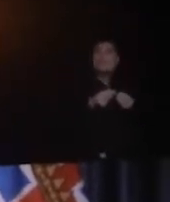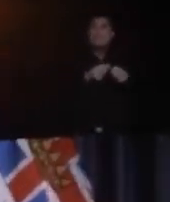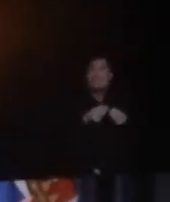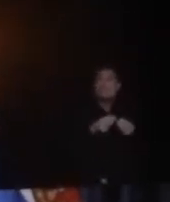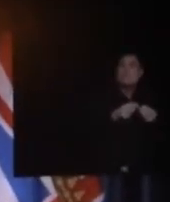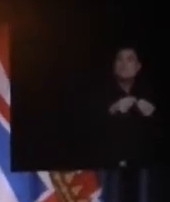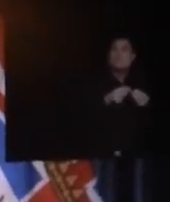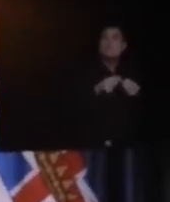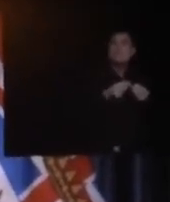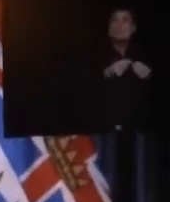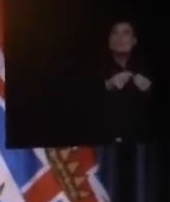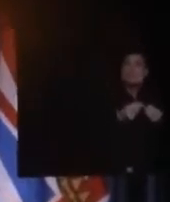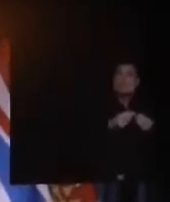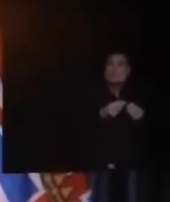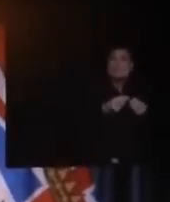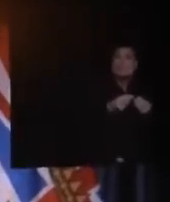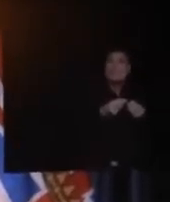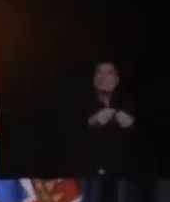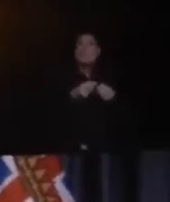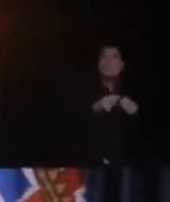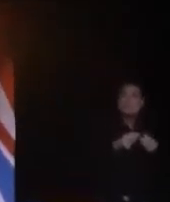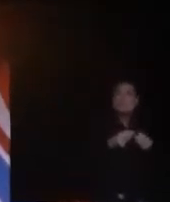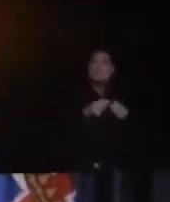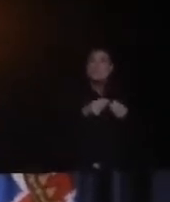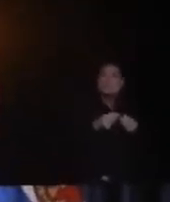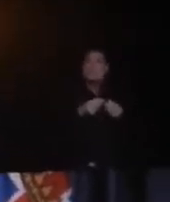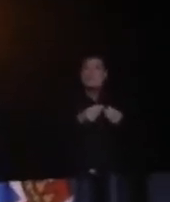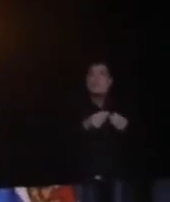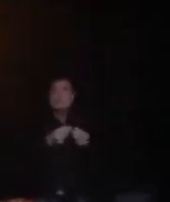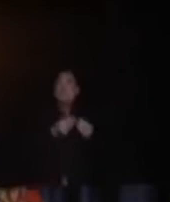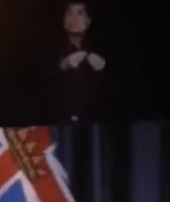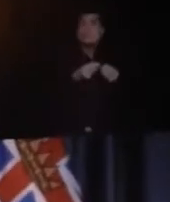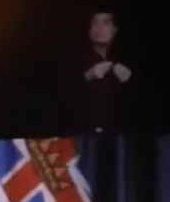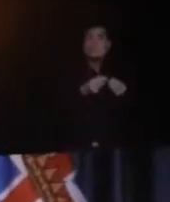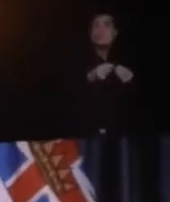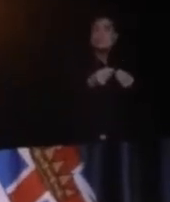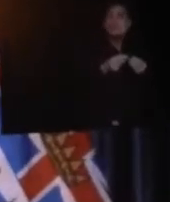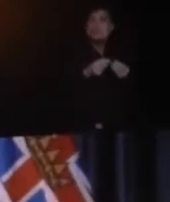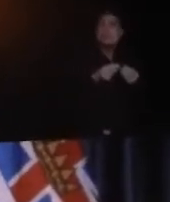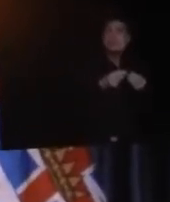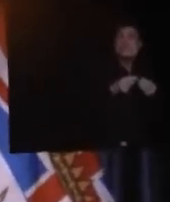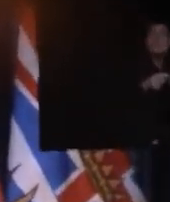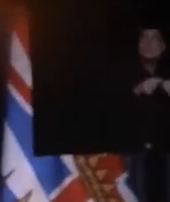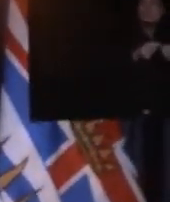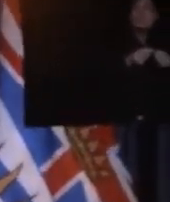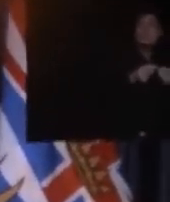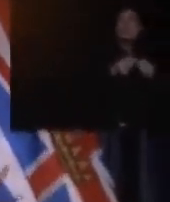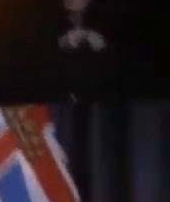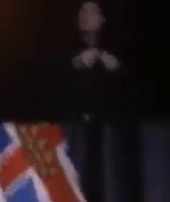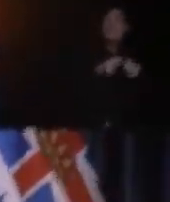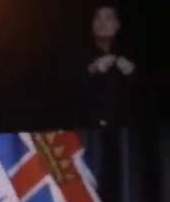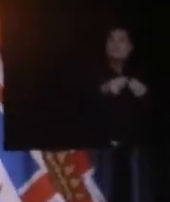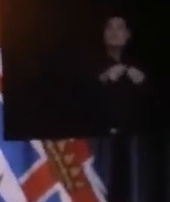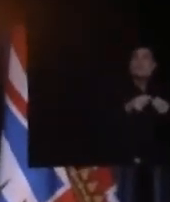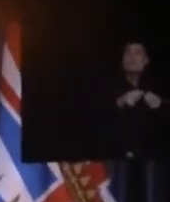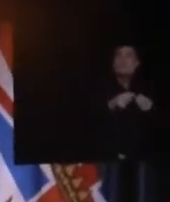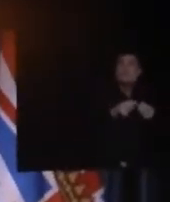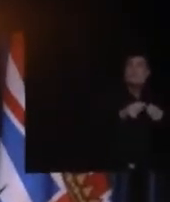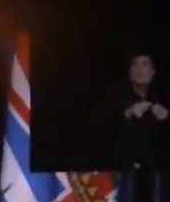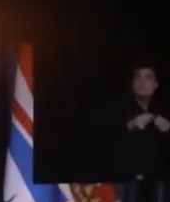up and not let them go home. They were conspiring to force those old people to sell their